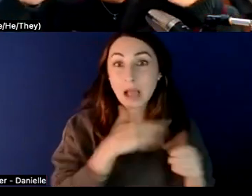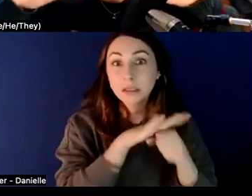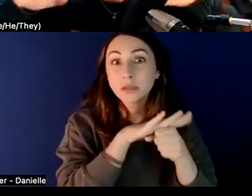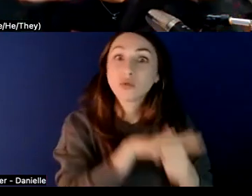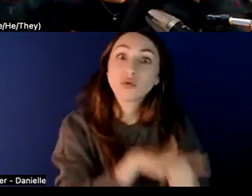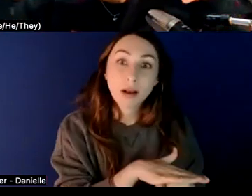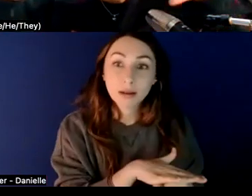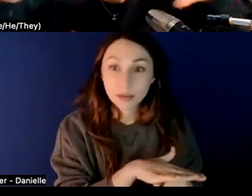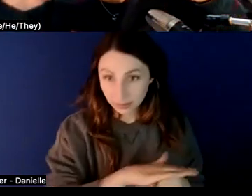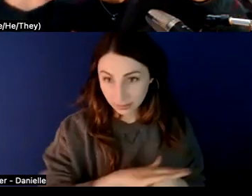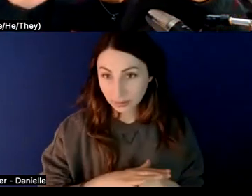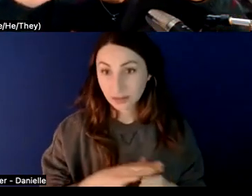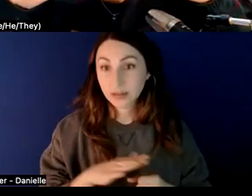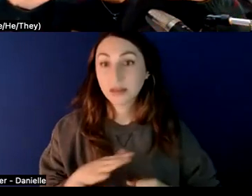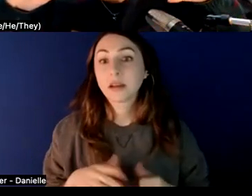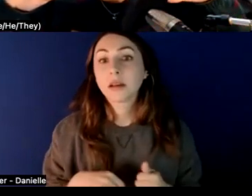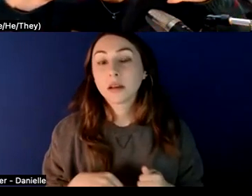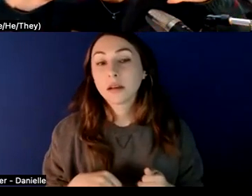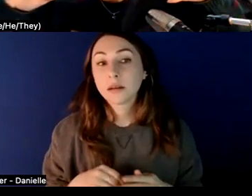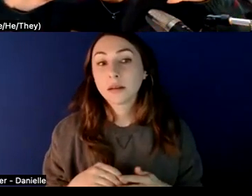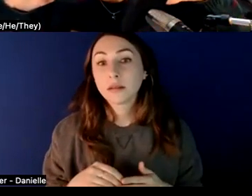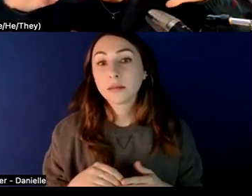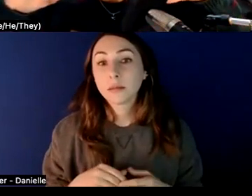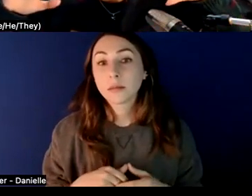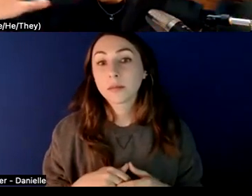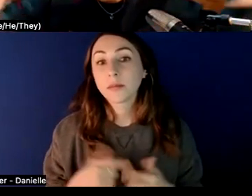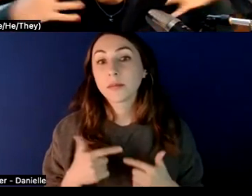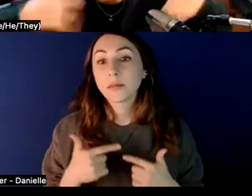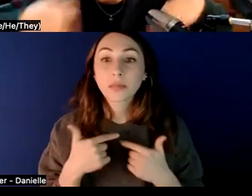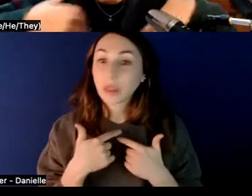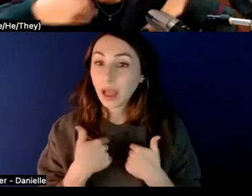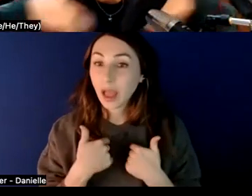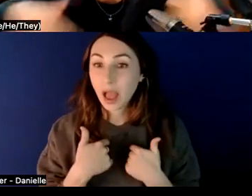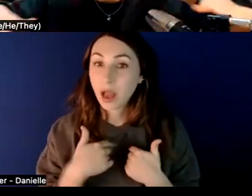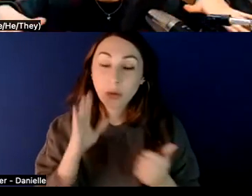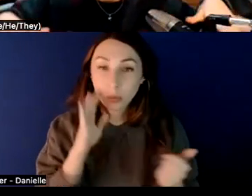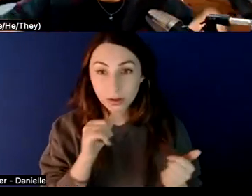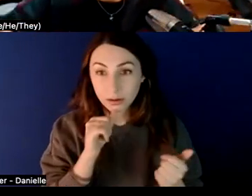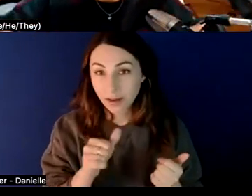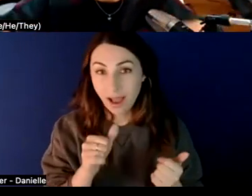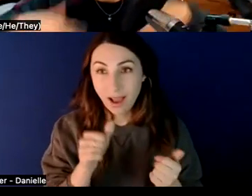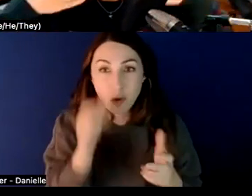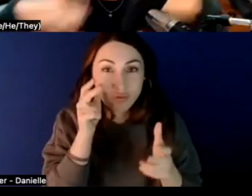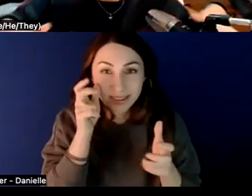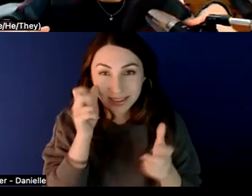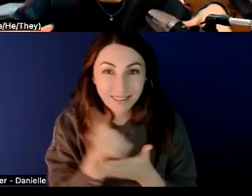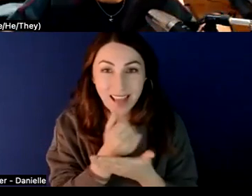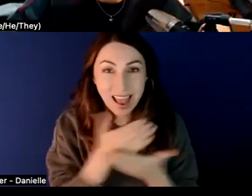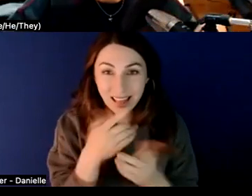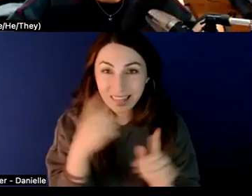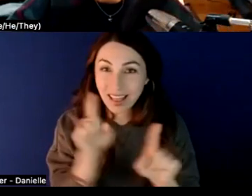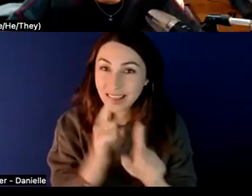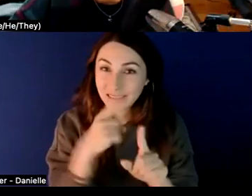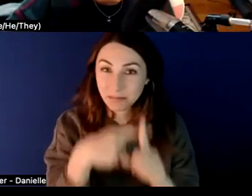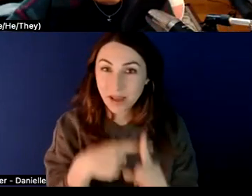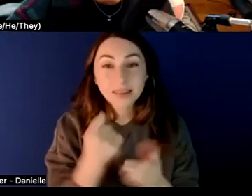like of experiencing anxiety, like I'm not going to receive anything positively. Everything's going to be a